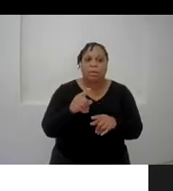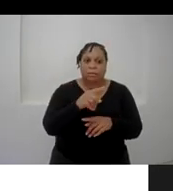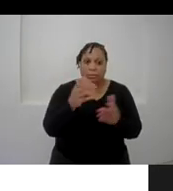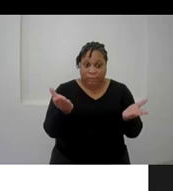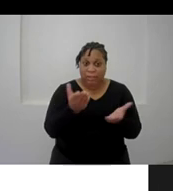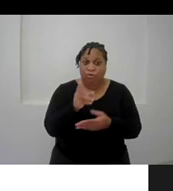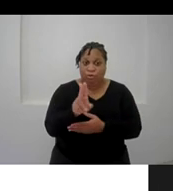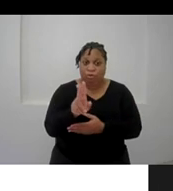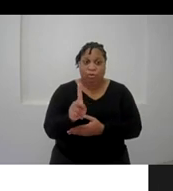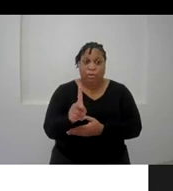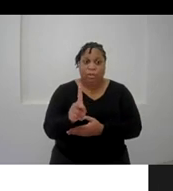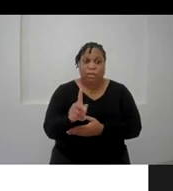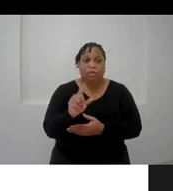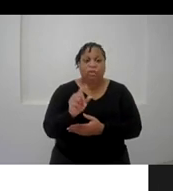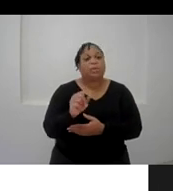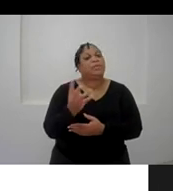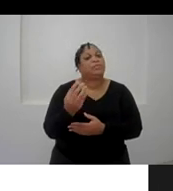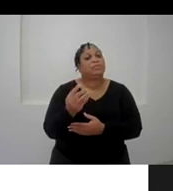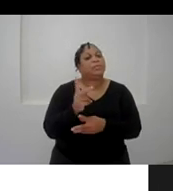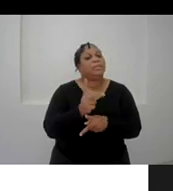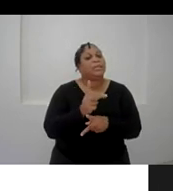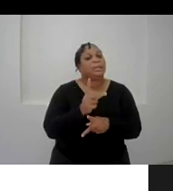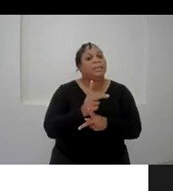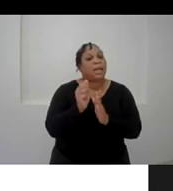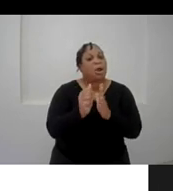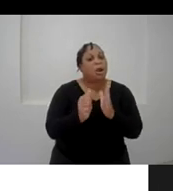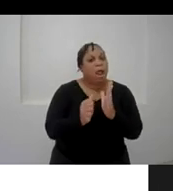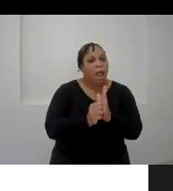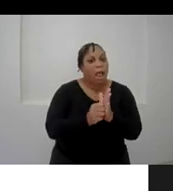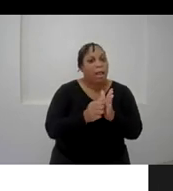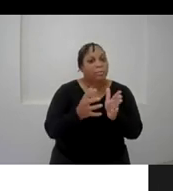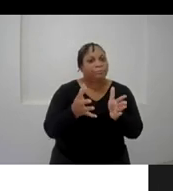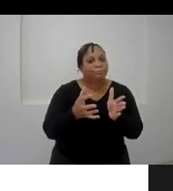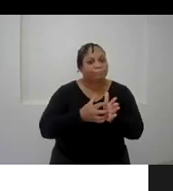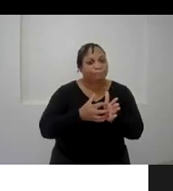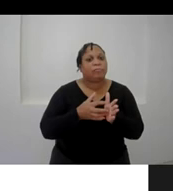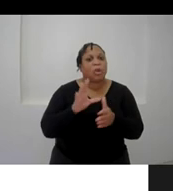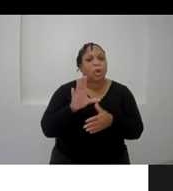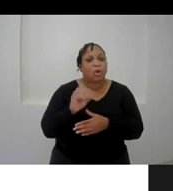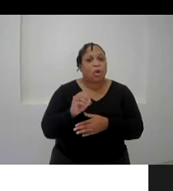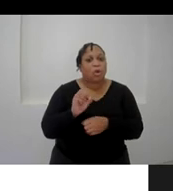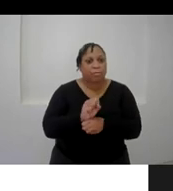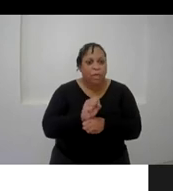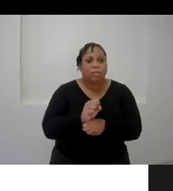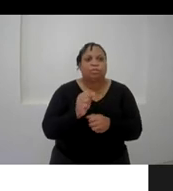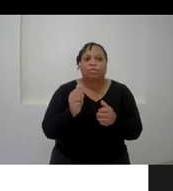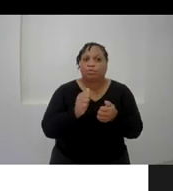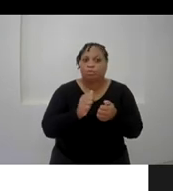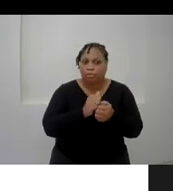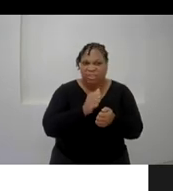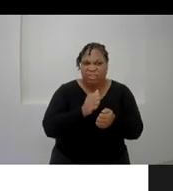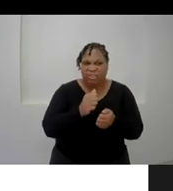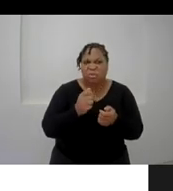the 2014 Care Act mandates co-production, which we've got a little way